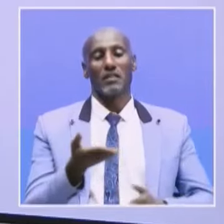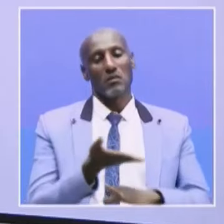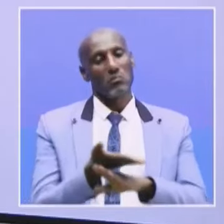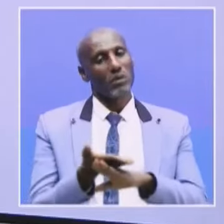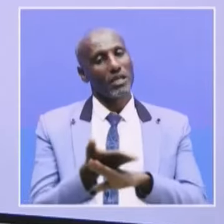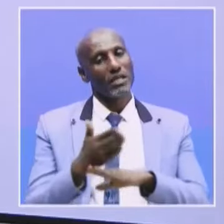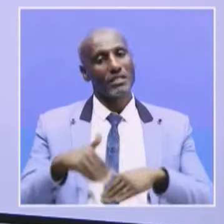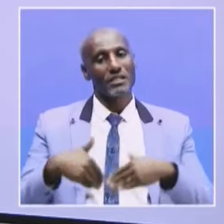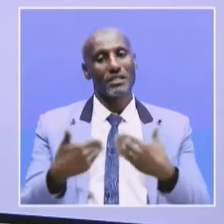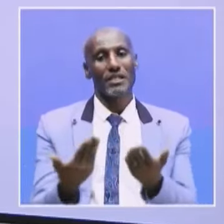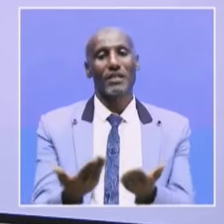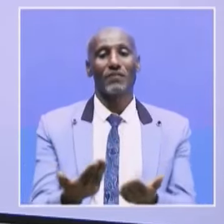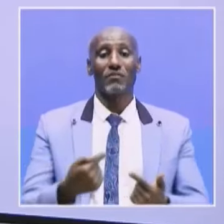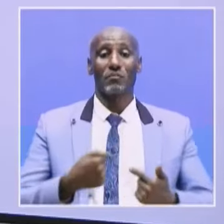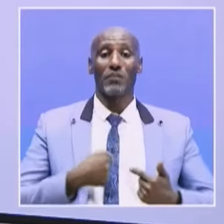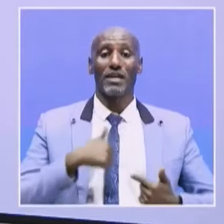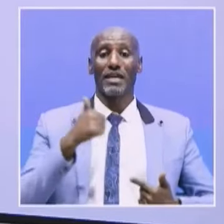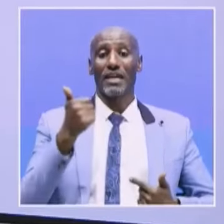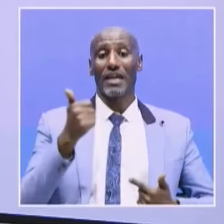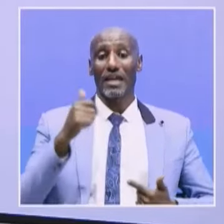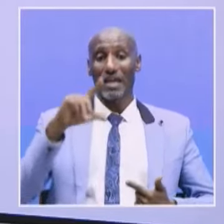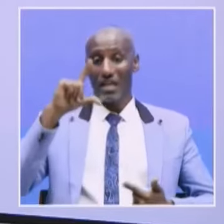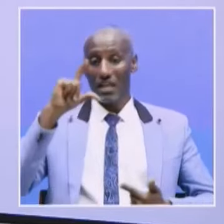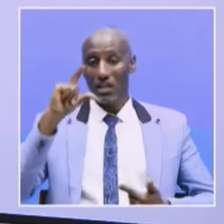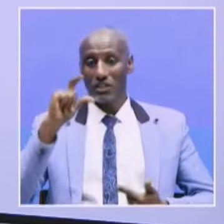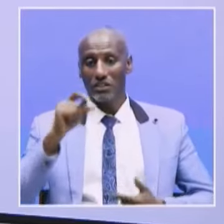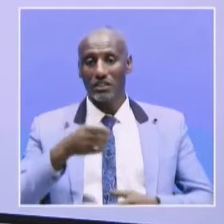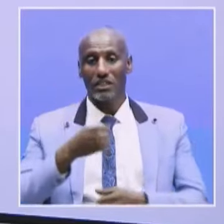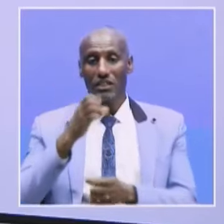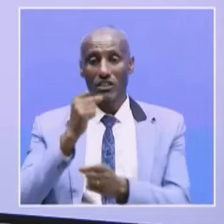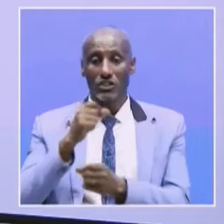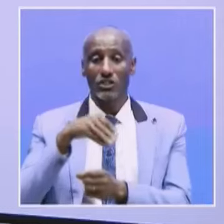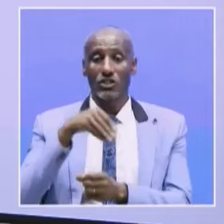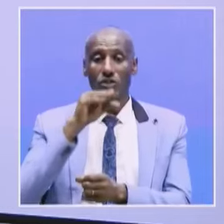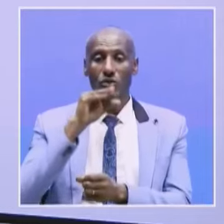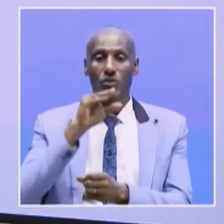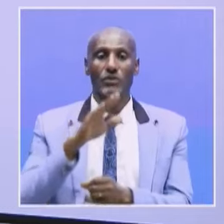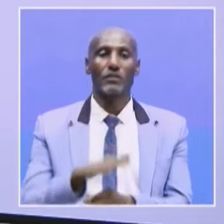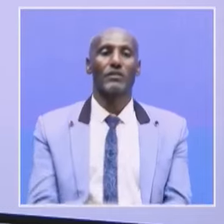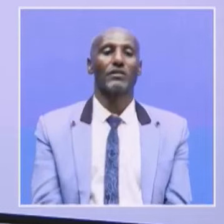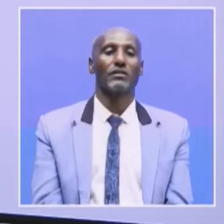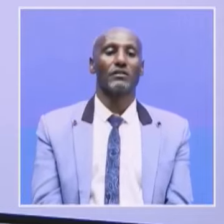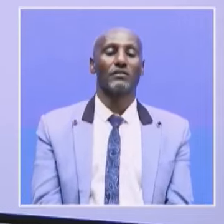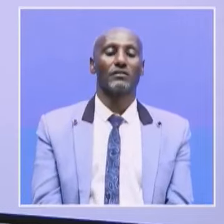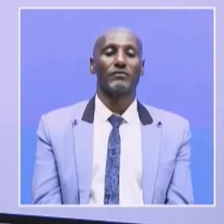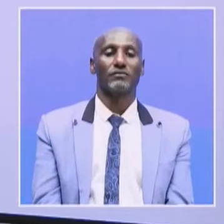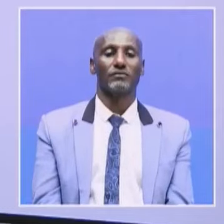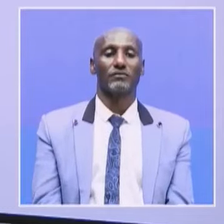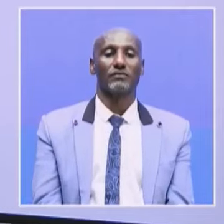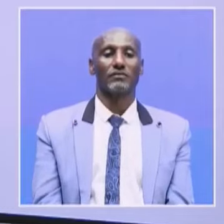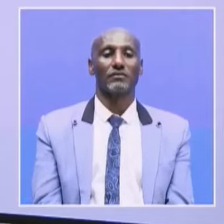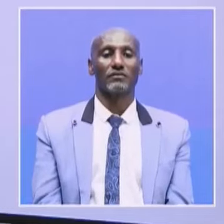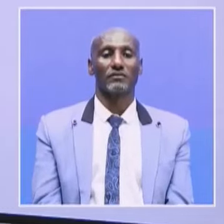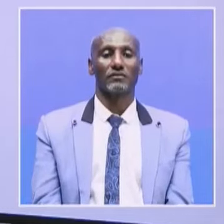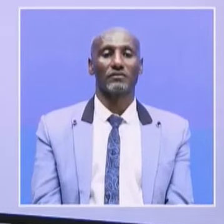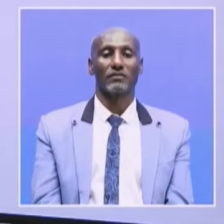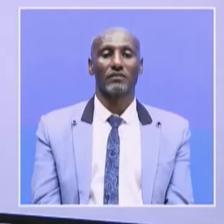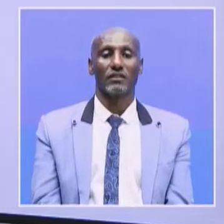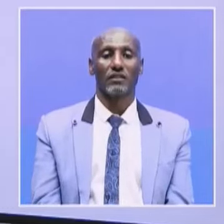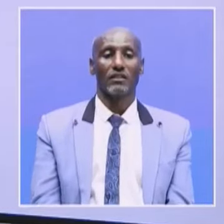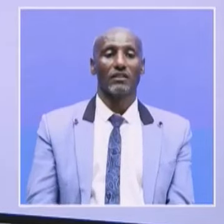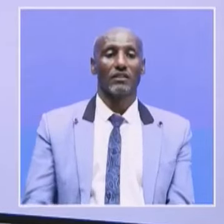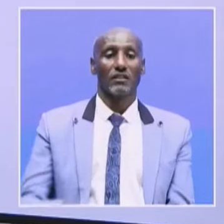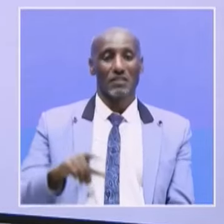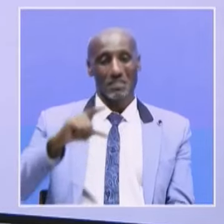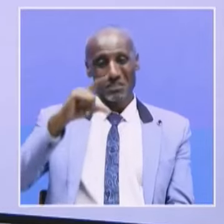me a little juice. Here is a little juice is uncountable noun, and also a few